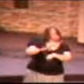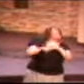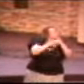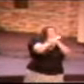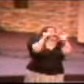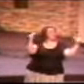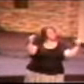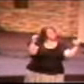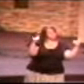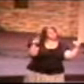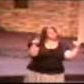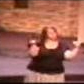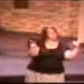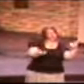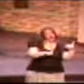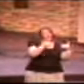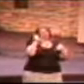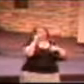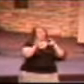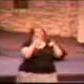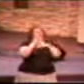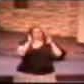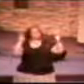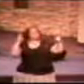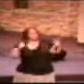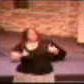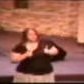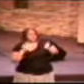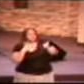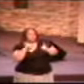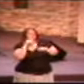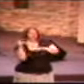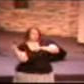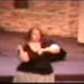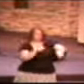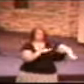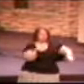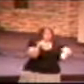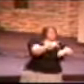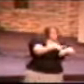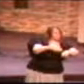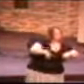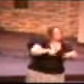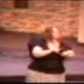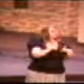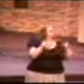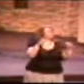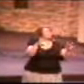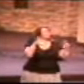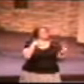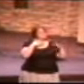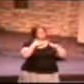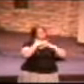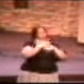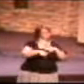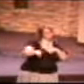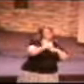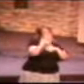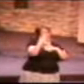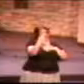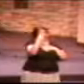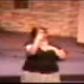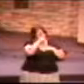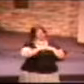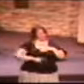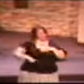was some other worldly existent that hadn't come yet. But I would like to share with you this morning why I think the